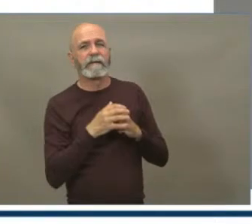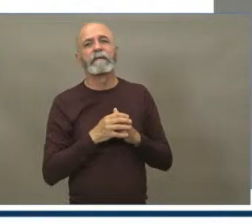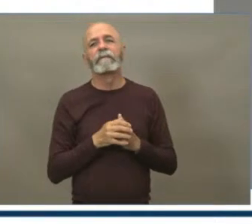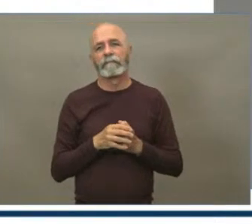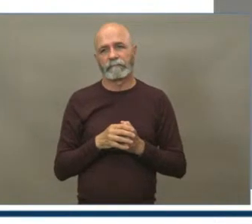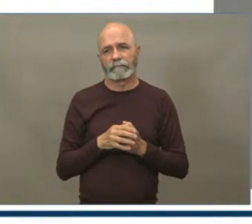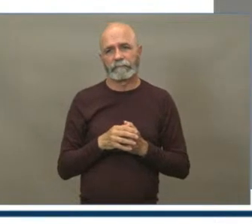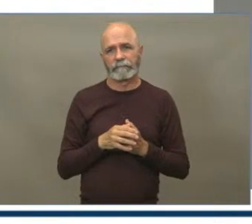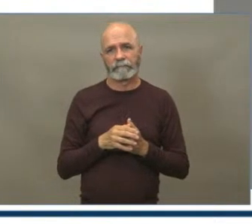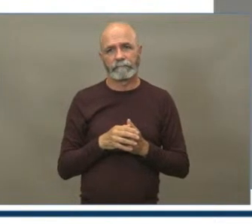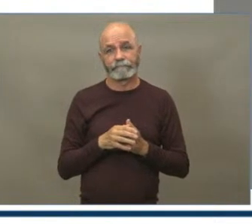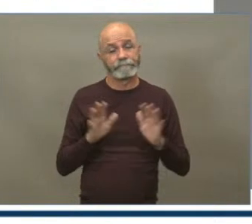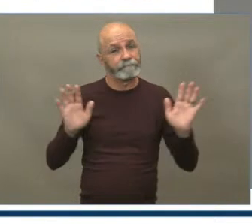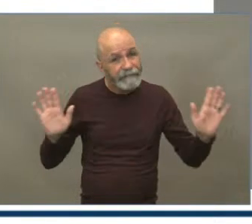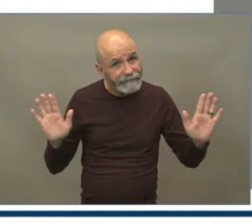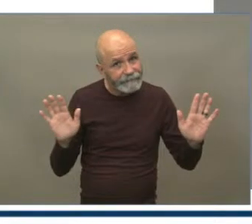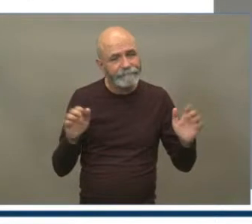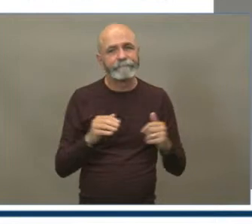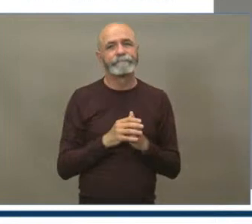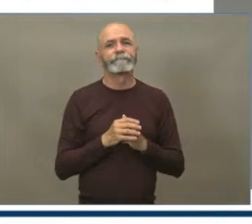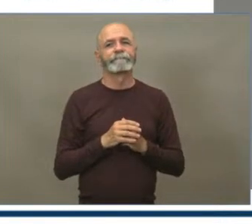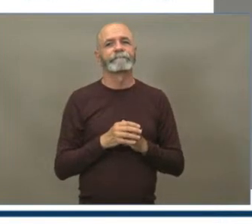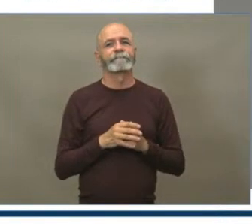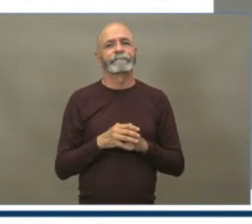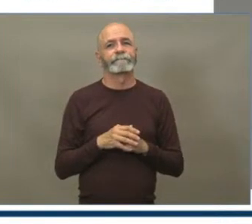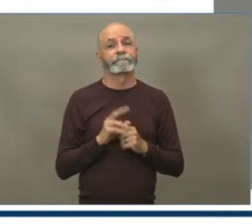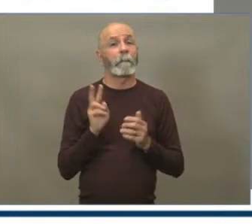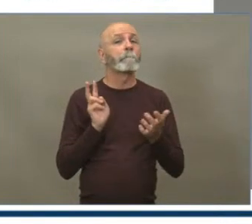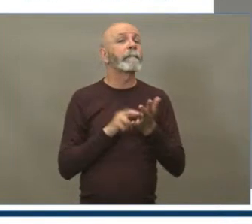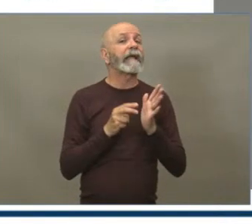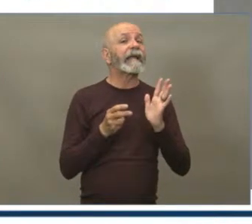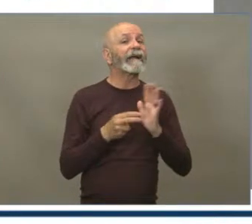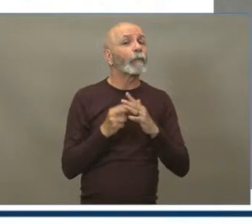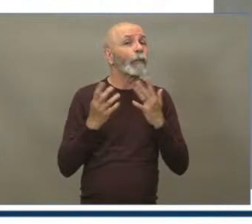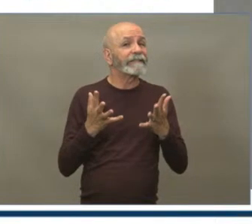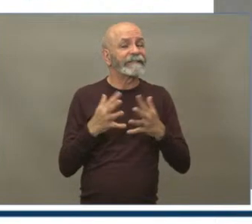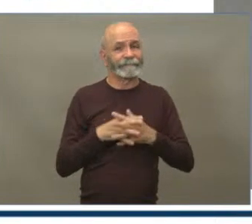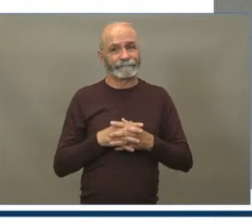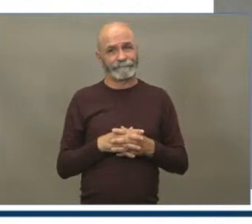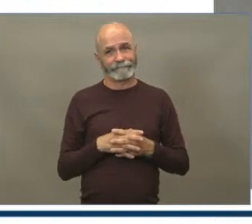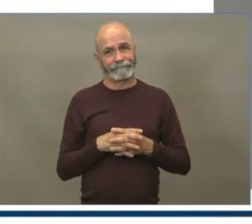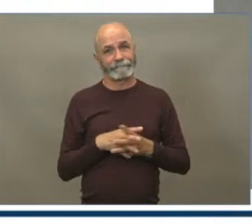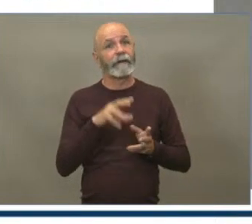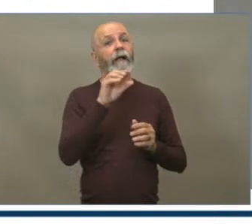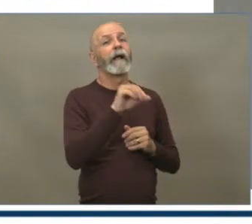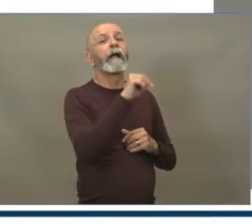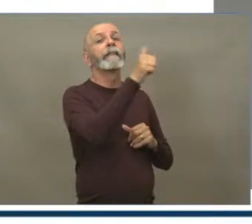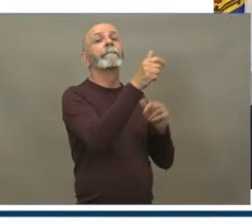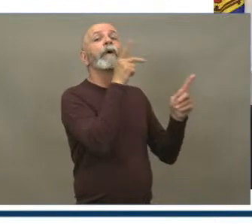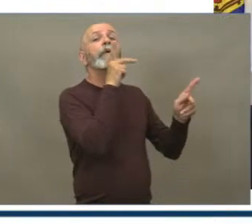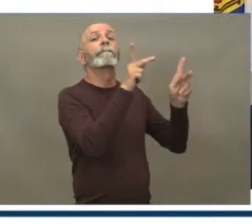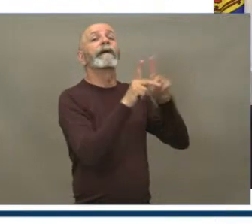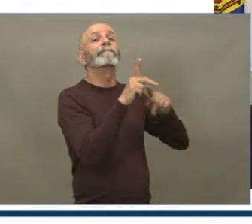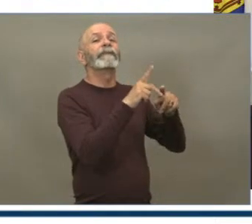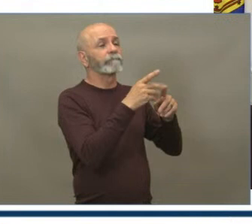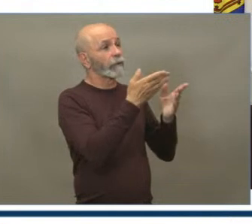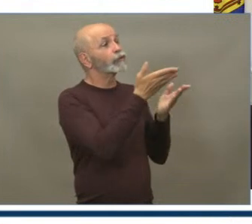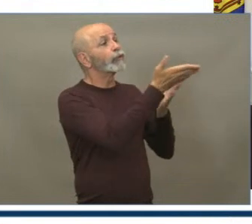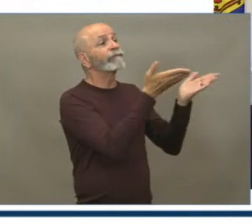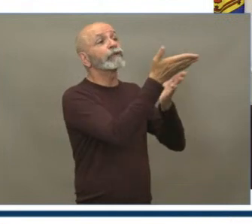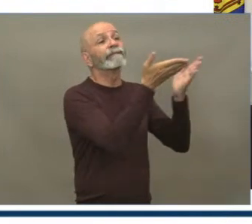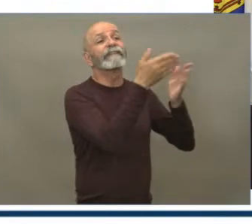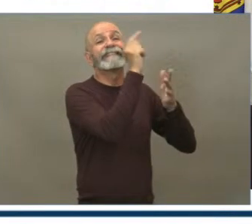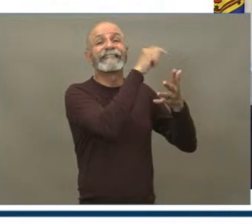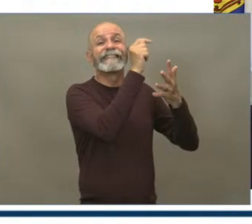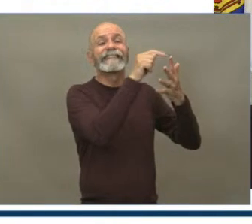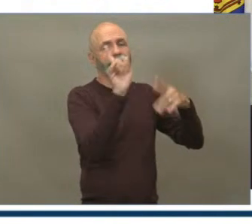developed. But that does, as I said, that does require ramping down lots of other health services. And that's all the time we have for questions today.